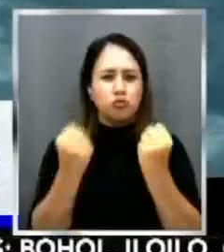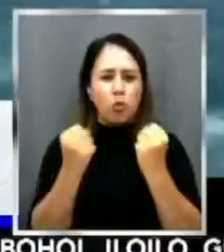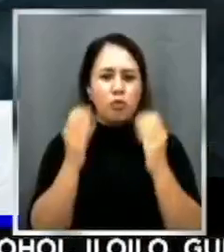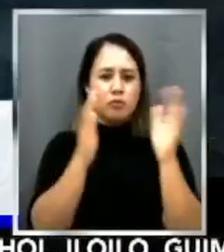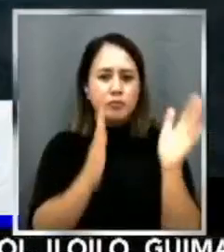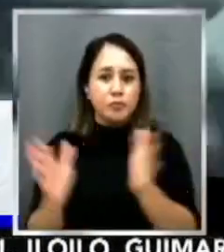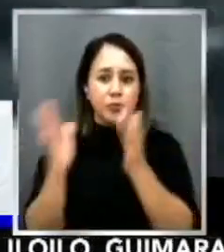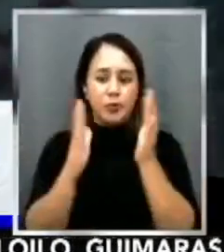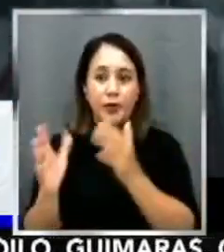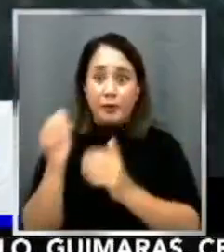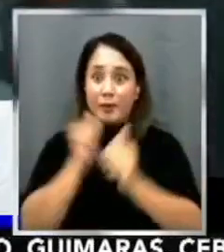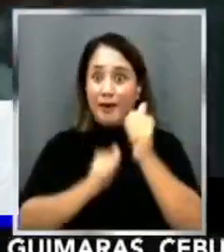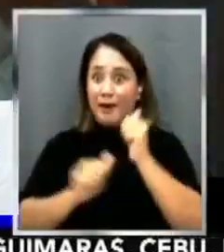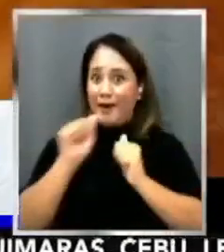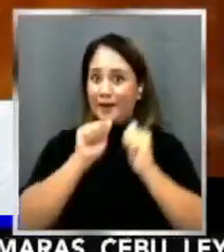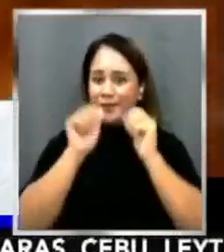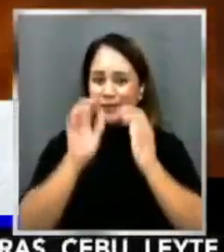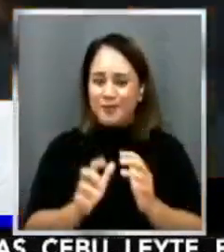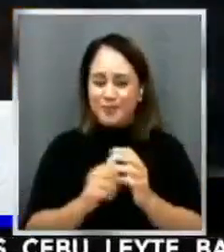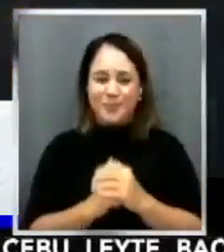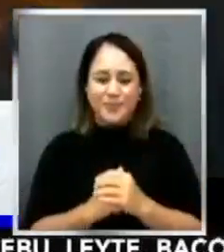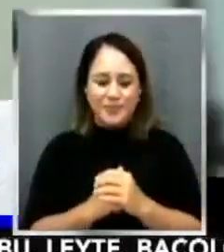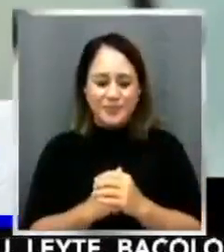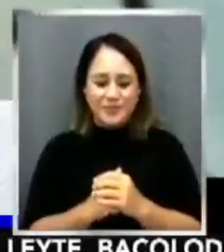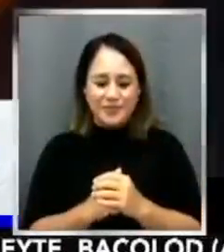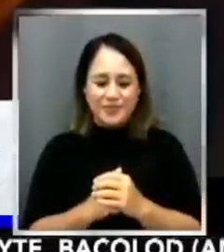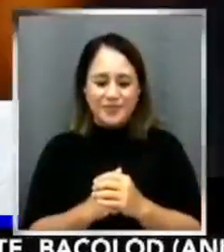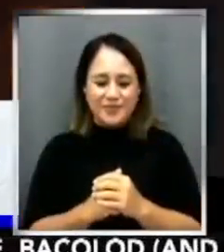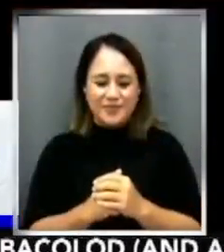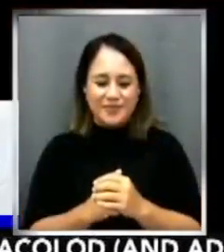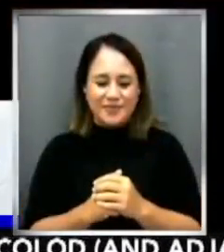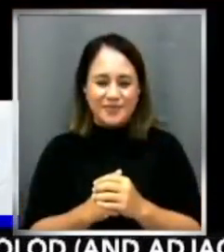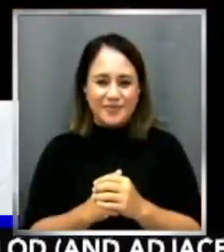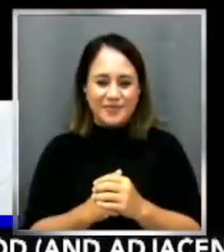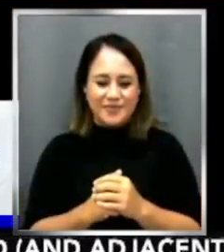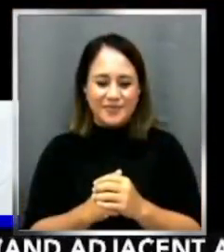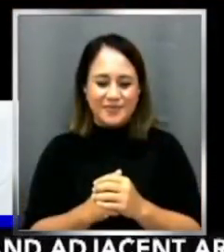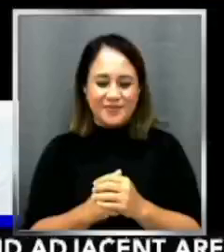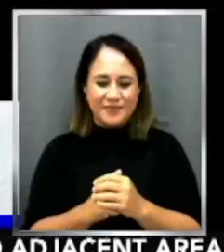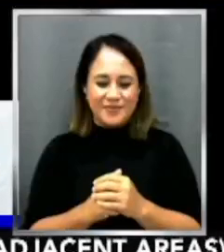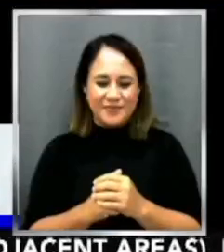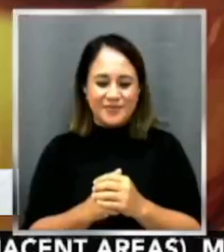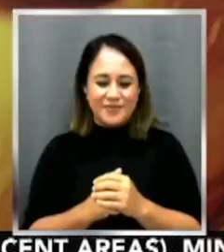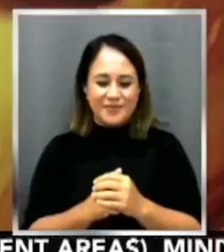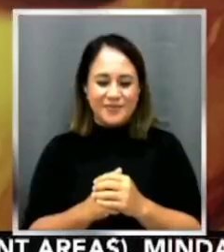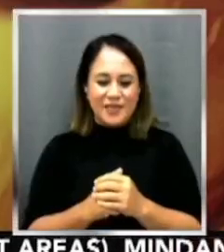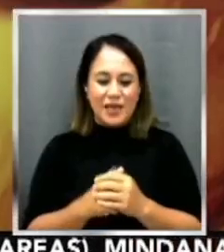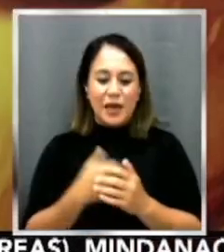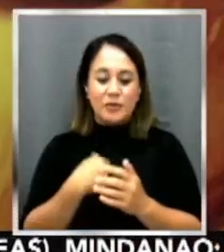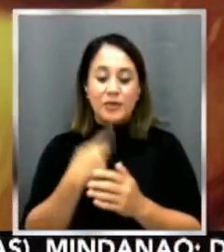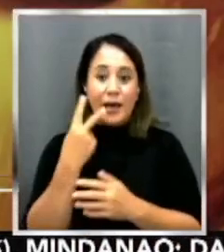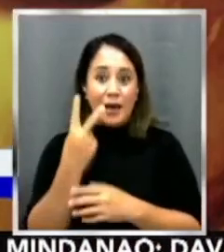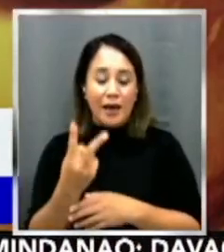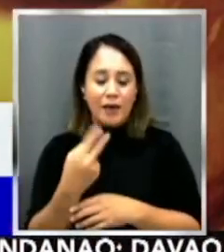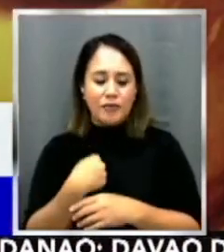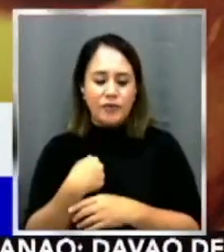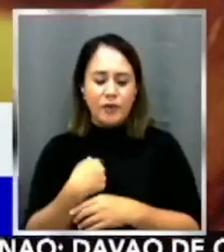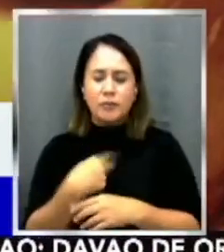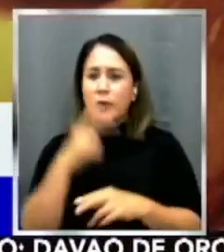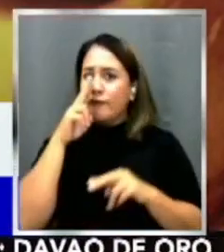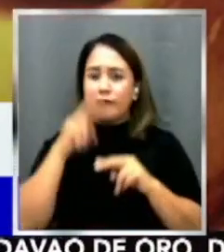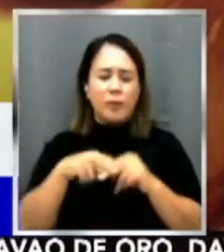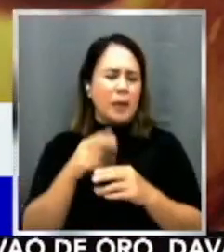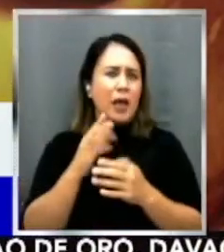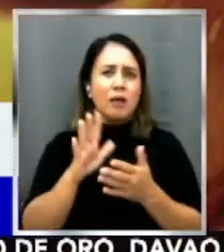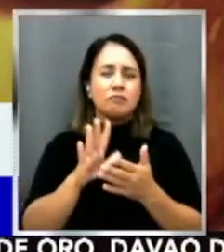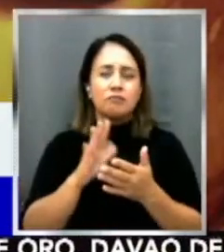cast. What's the plan? Whatever happened, that's the plan! So we had a pilot there. But yeah, it was a lot of fun. I love to learn. As an actor, I